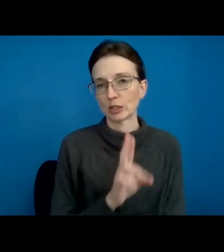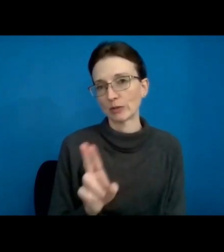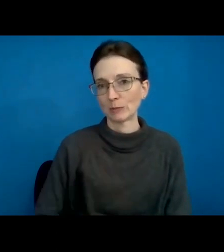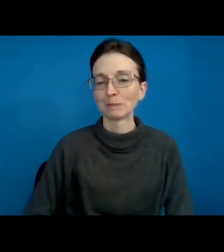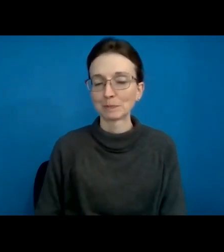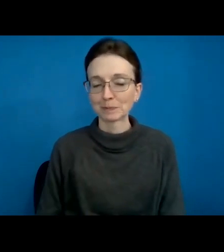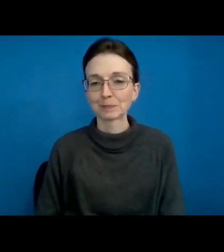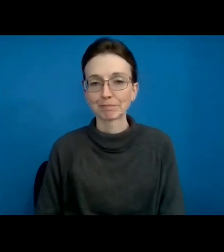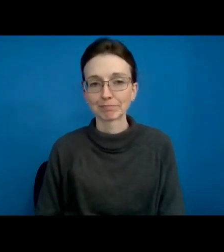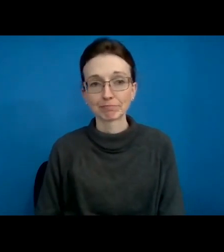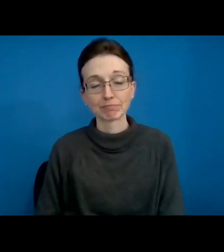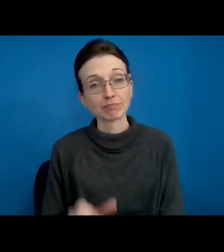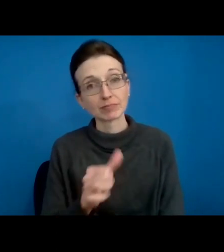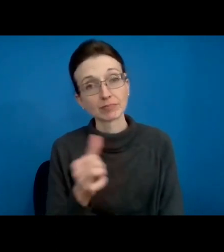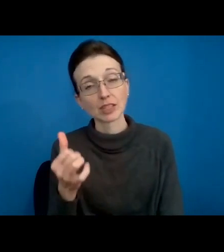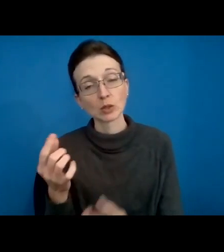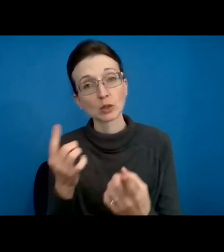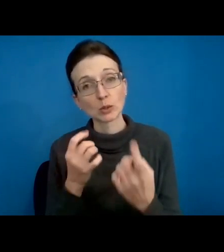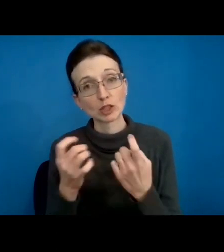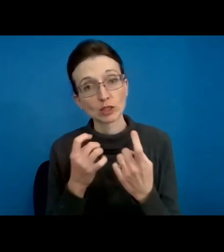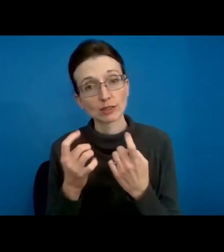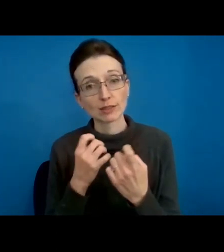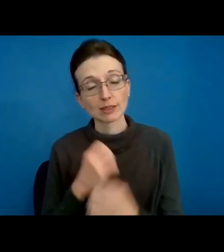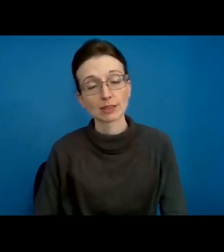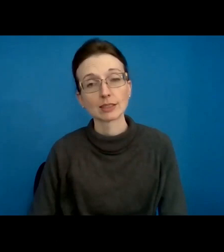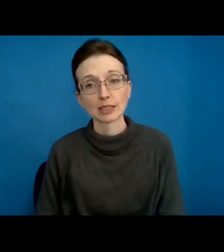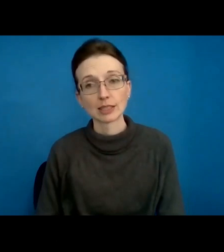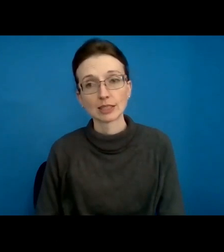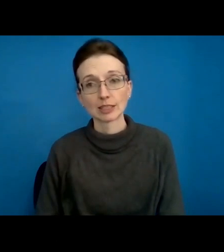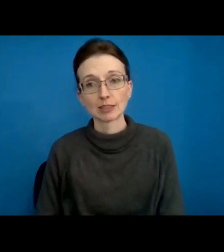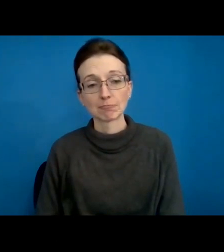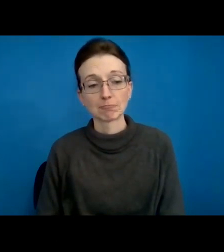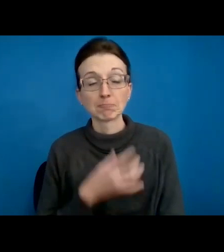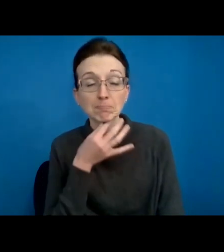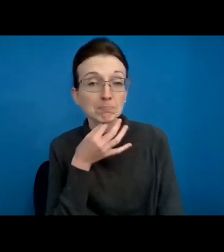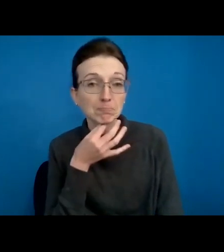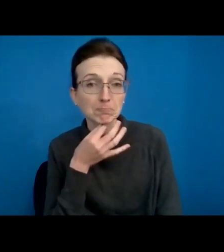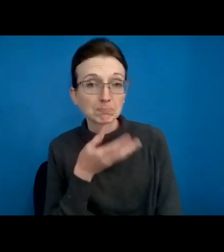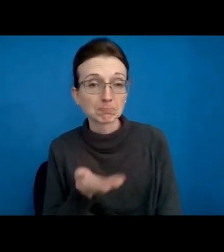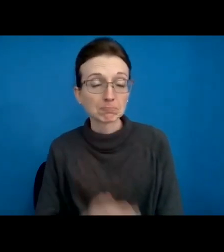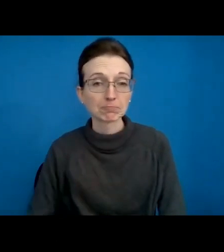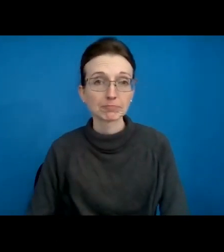general. Any other questions that are that people are eager to share?